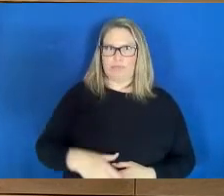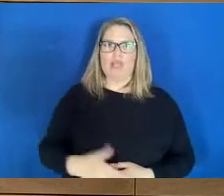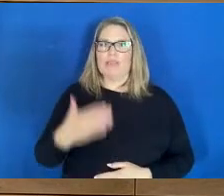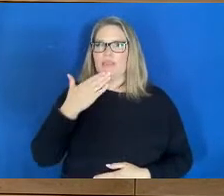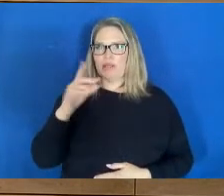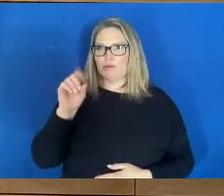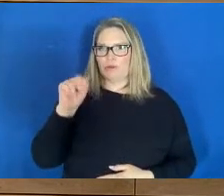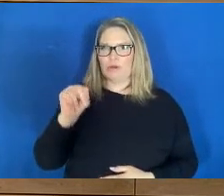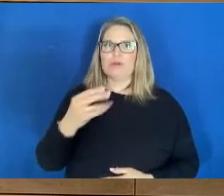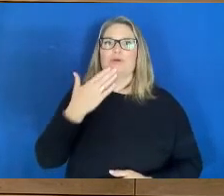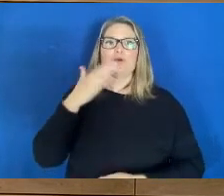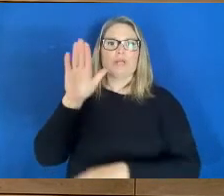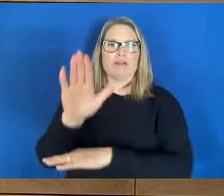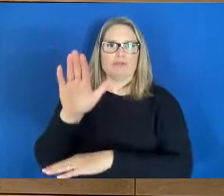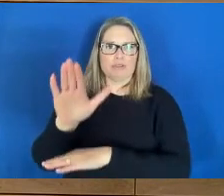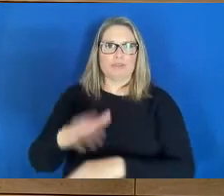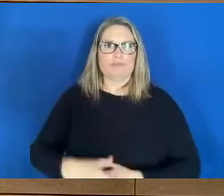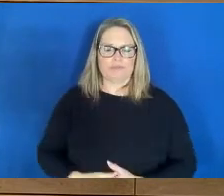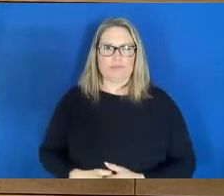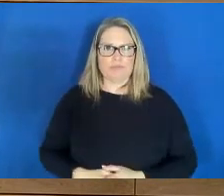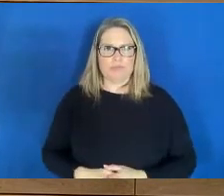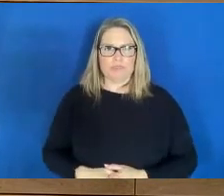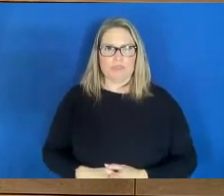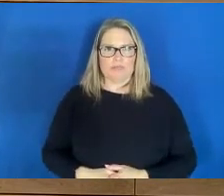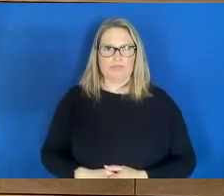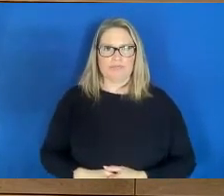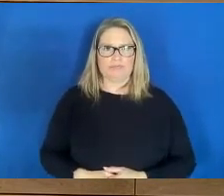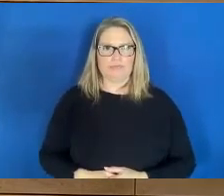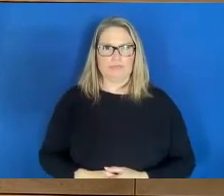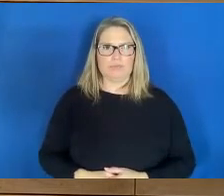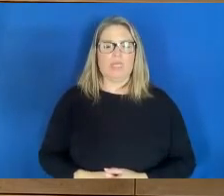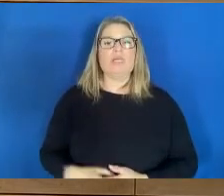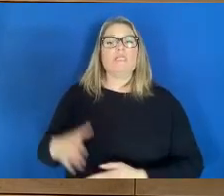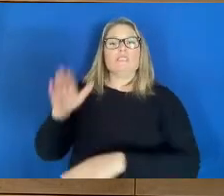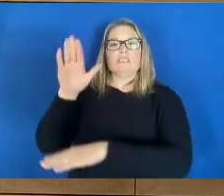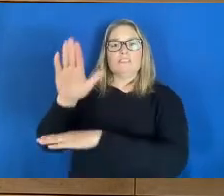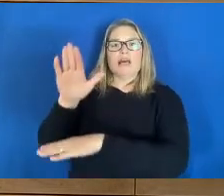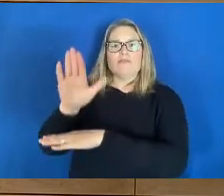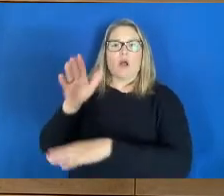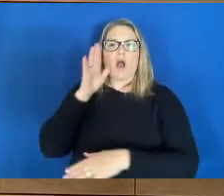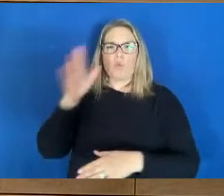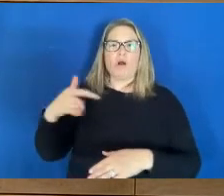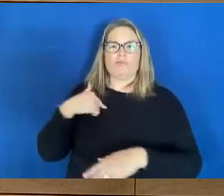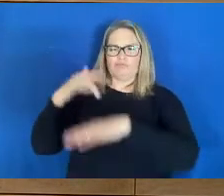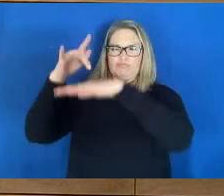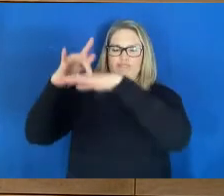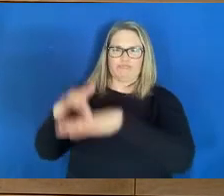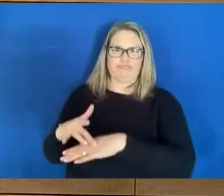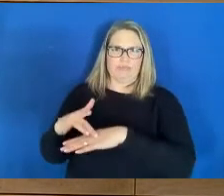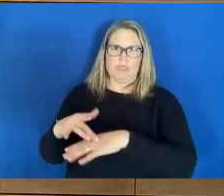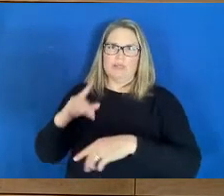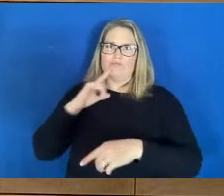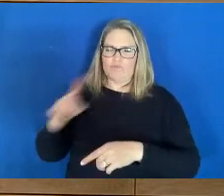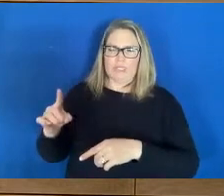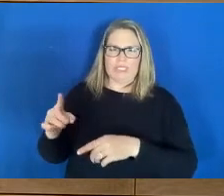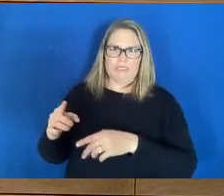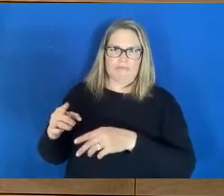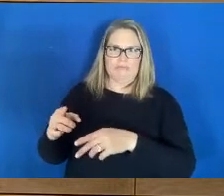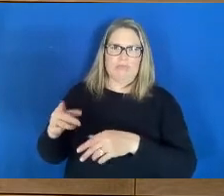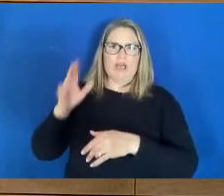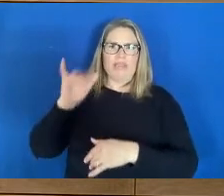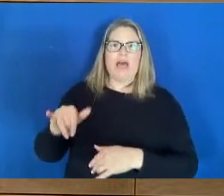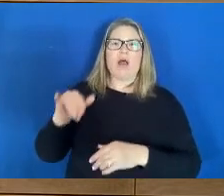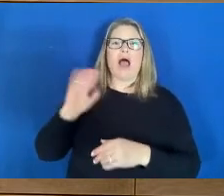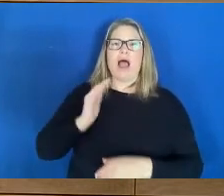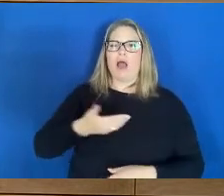good afternoon. So this afternoon, I'm going to give you just a very brief overview of the Riverwatch mobile